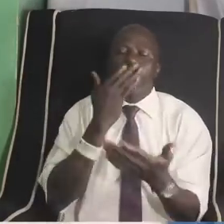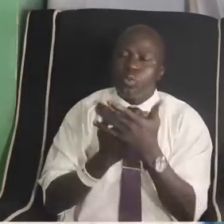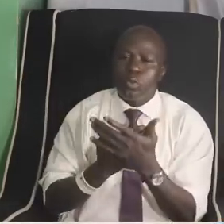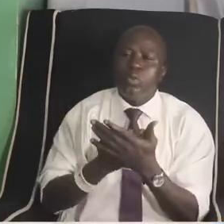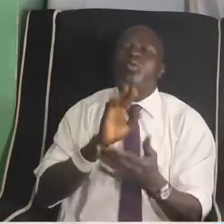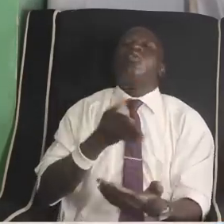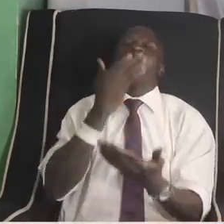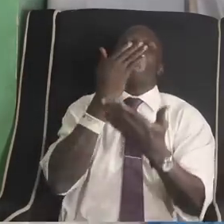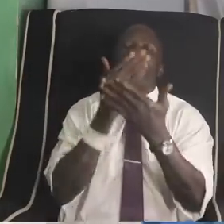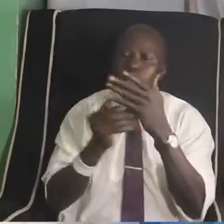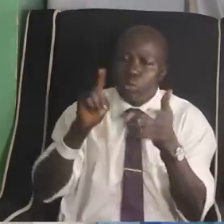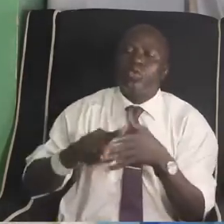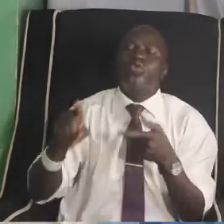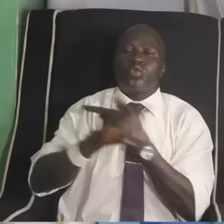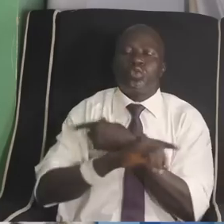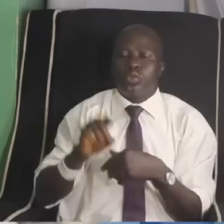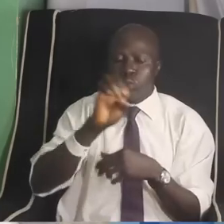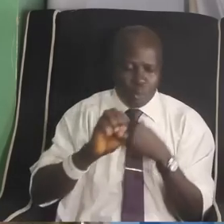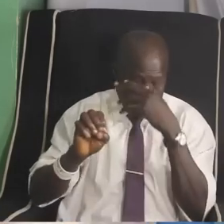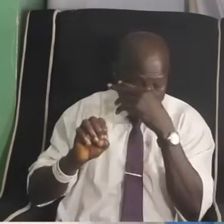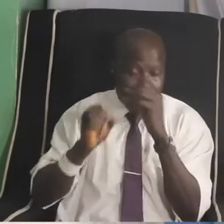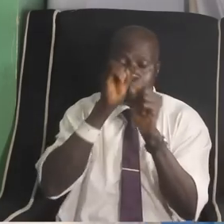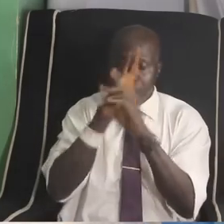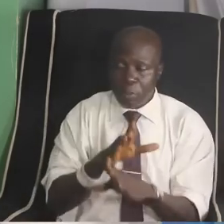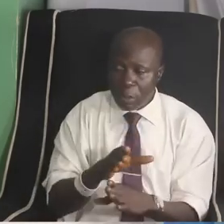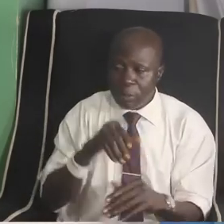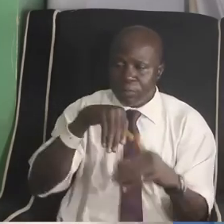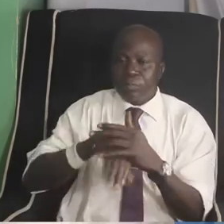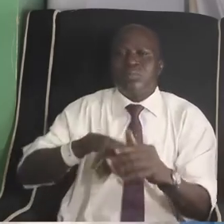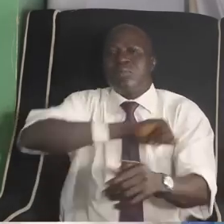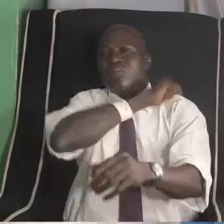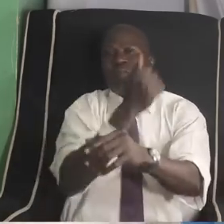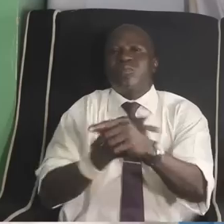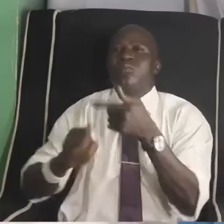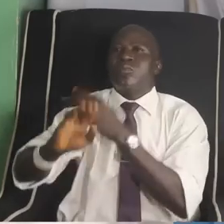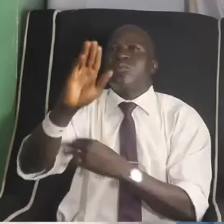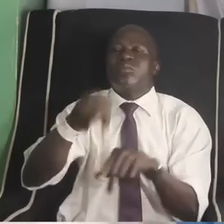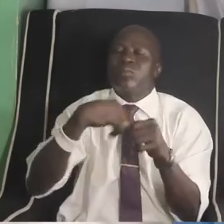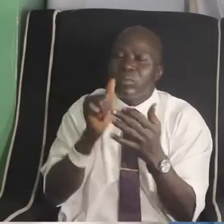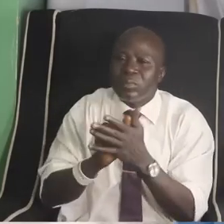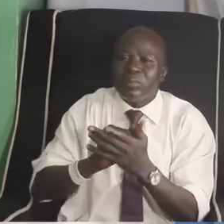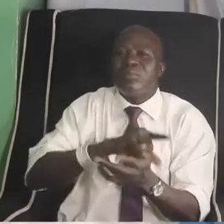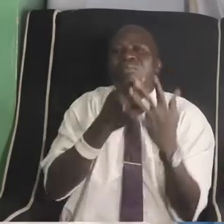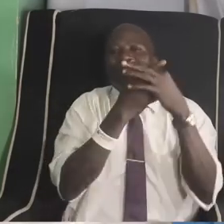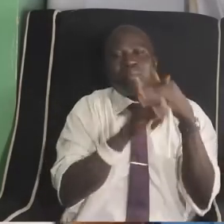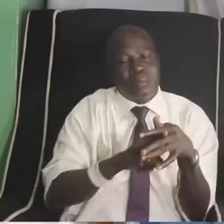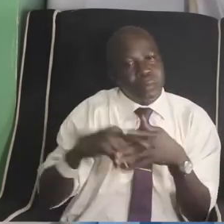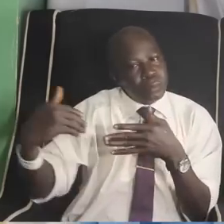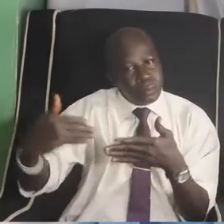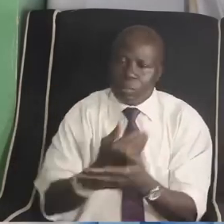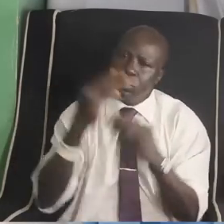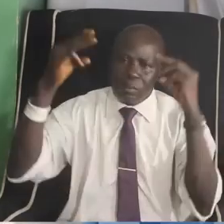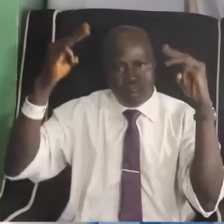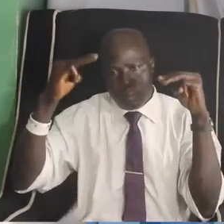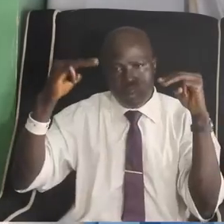no ma die ni ebo ko be blessed iru ire to lo aso fun mi don't so best to that for me when we started the